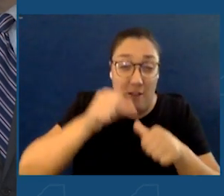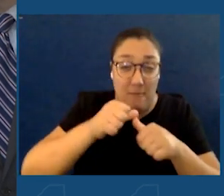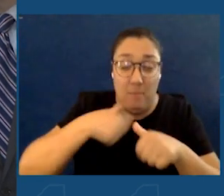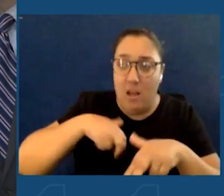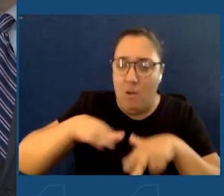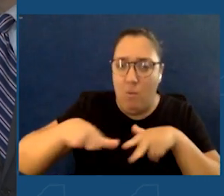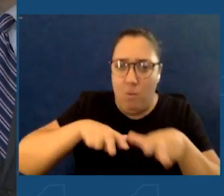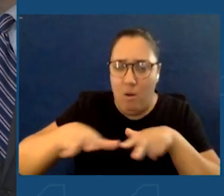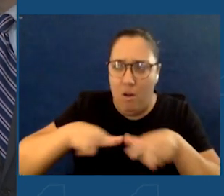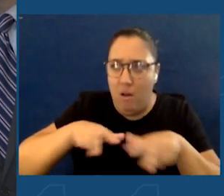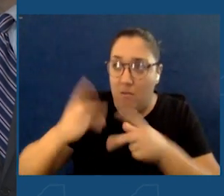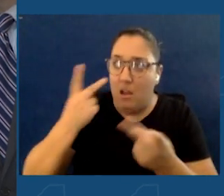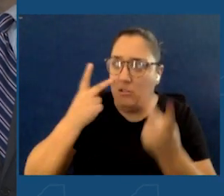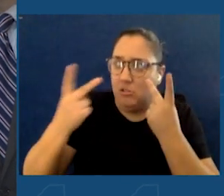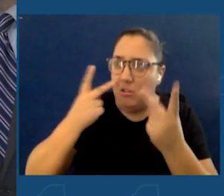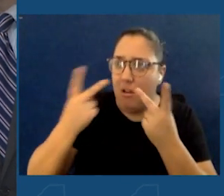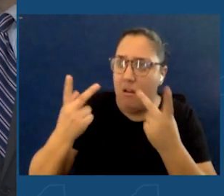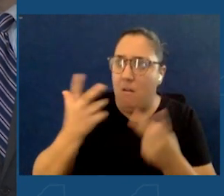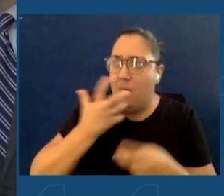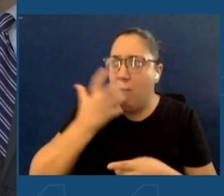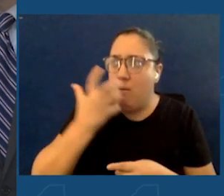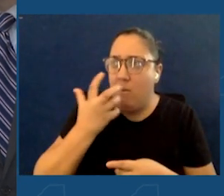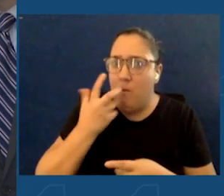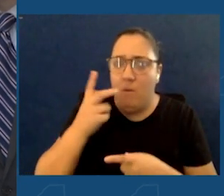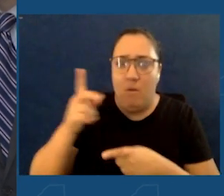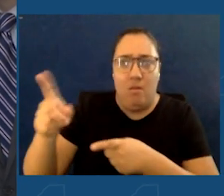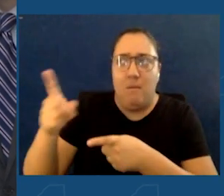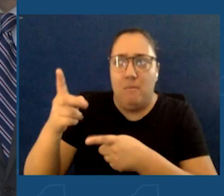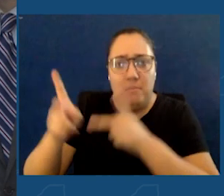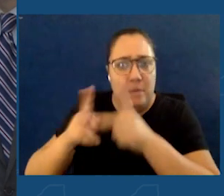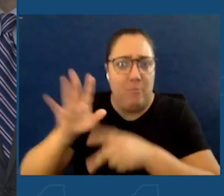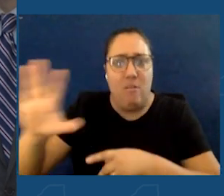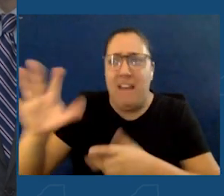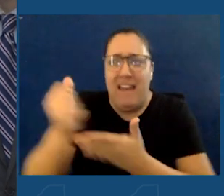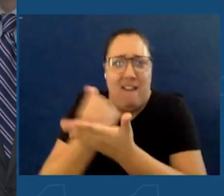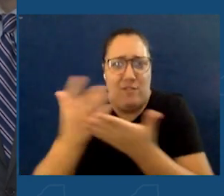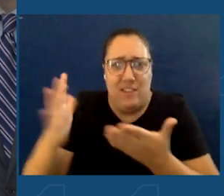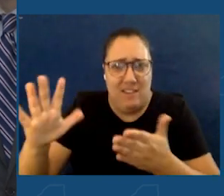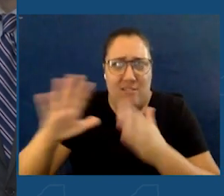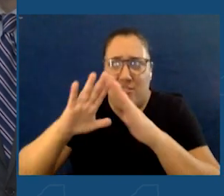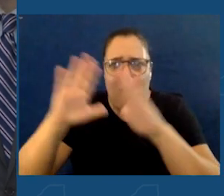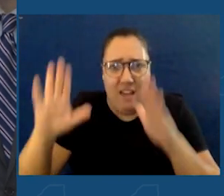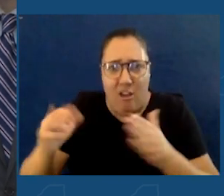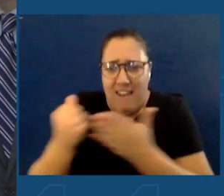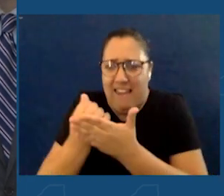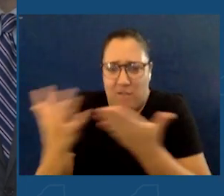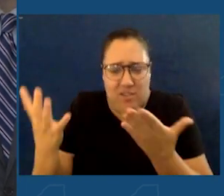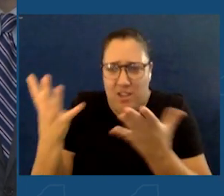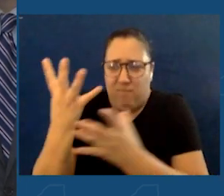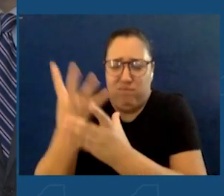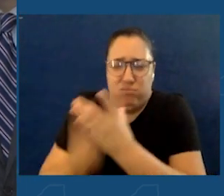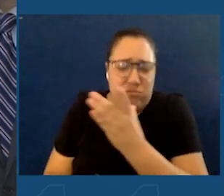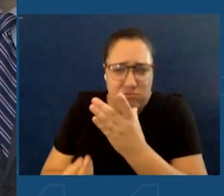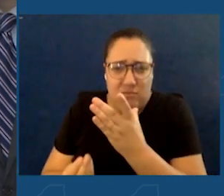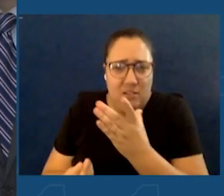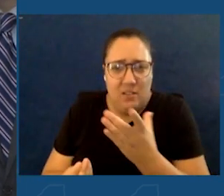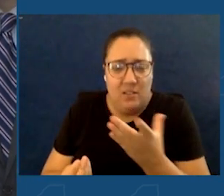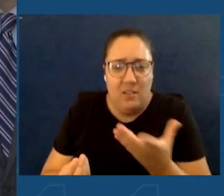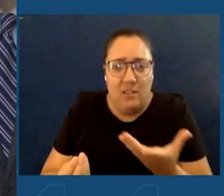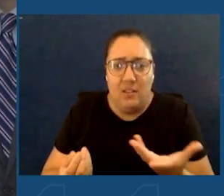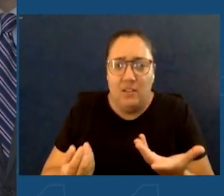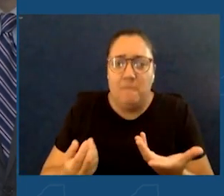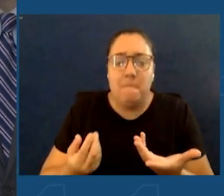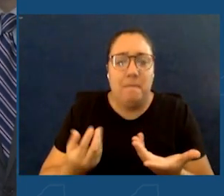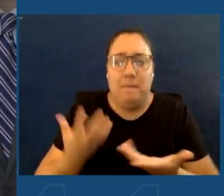who just saw everything just washed away. Many of them were immigrants, did not know how they were going to rebuild. I heard the stories of